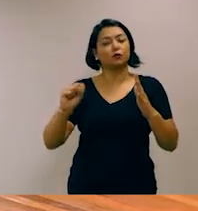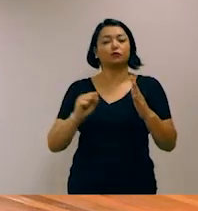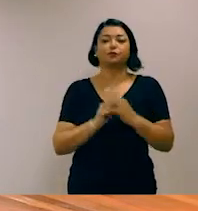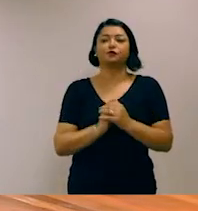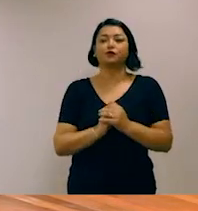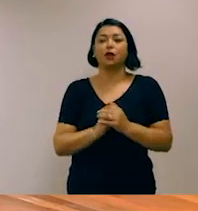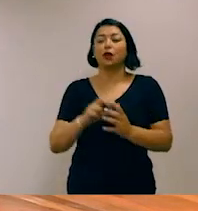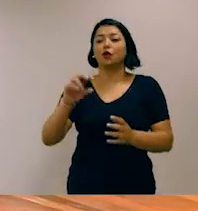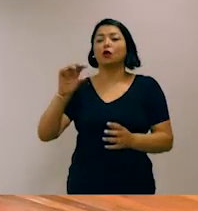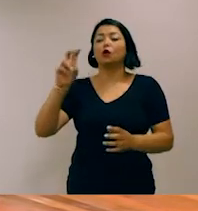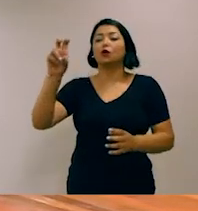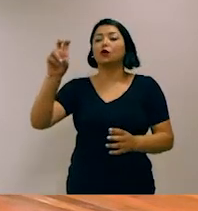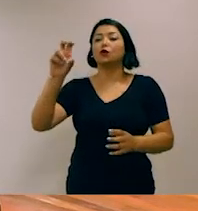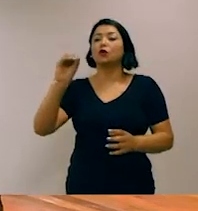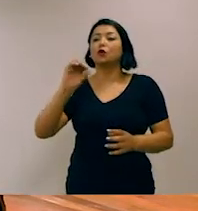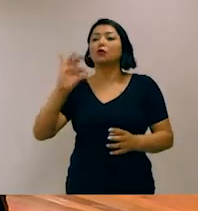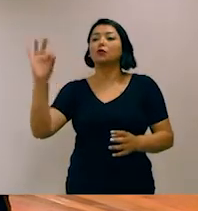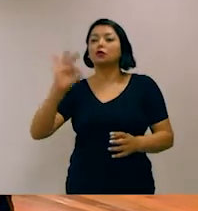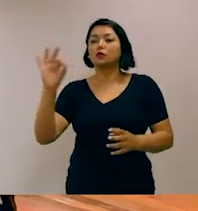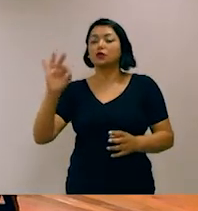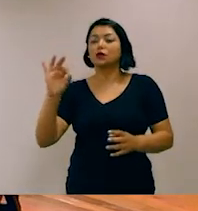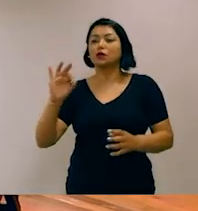Machine learning model.